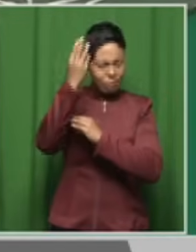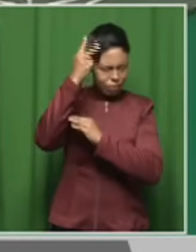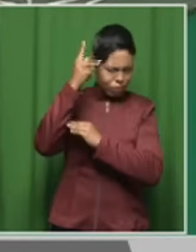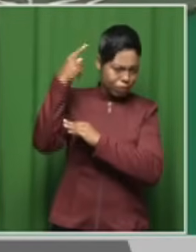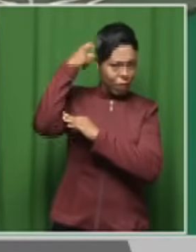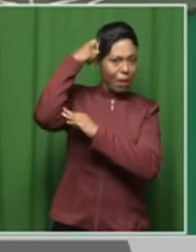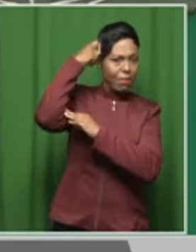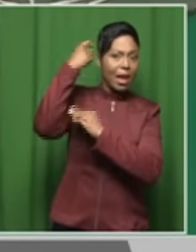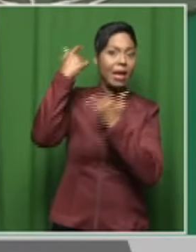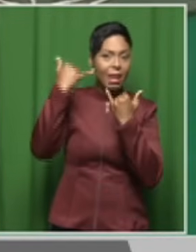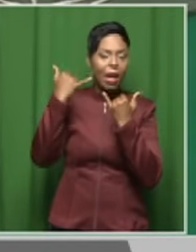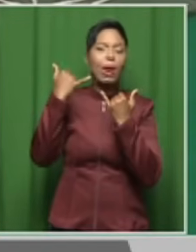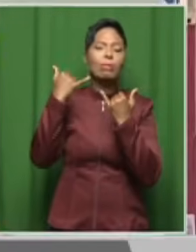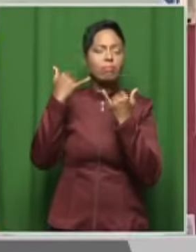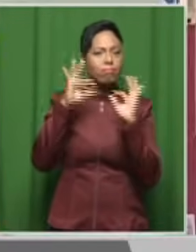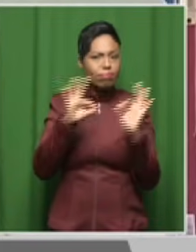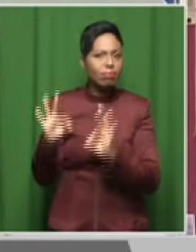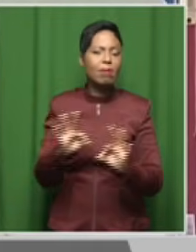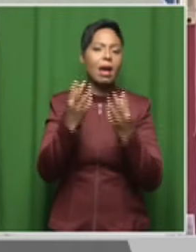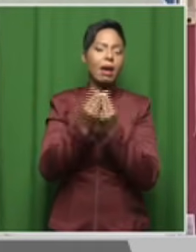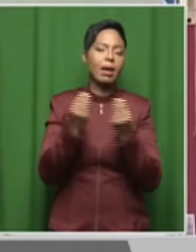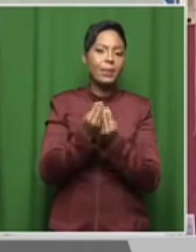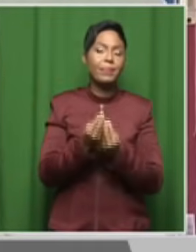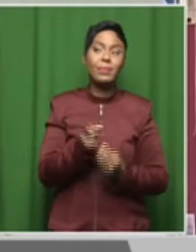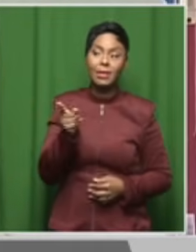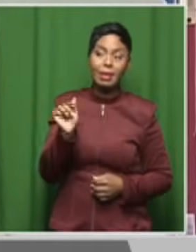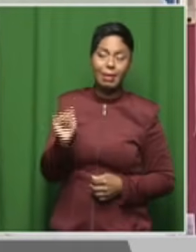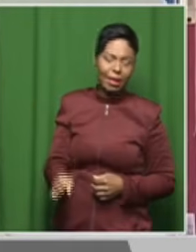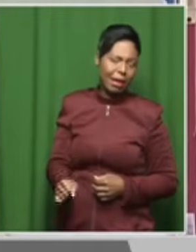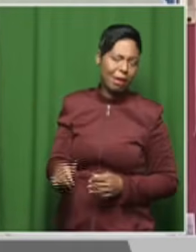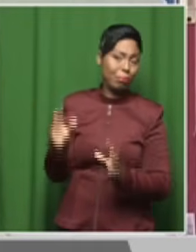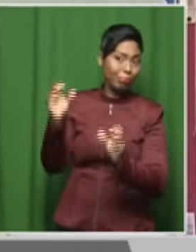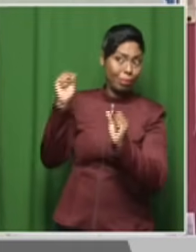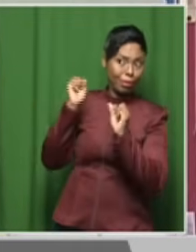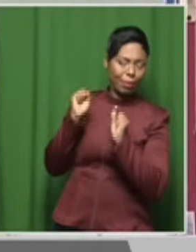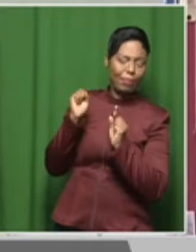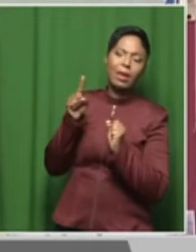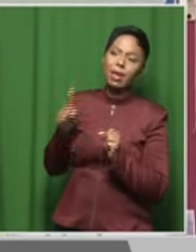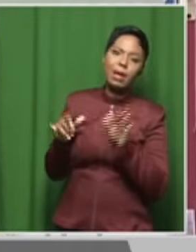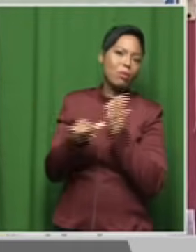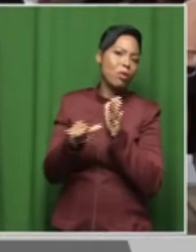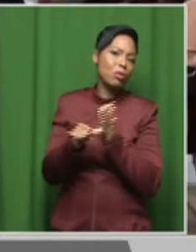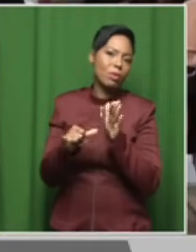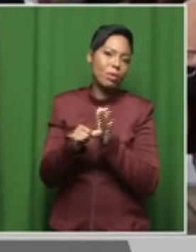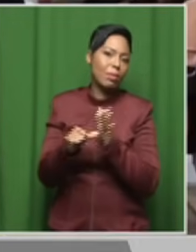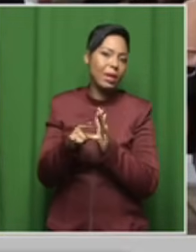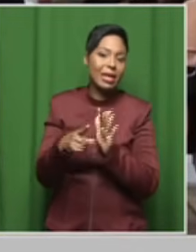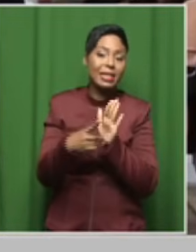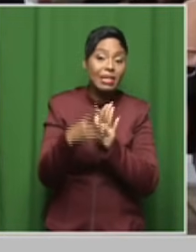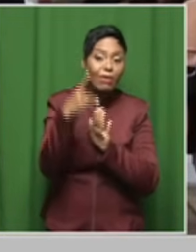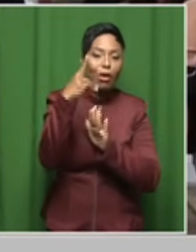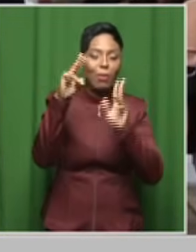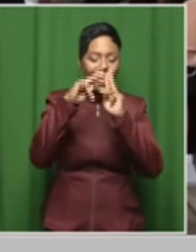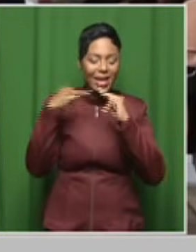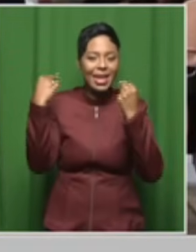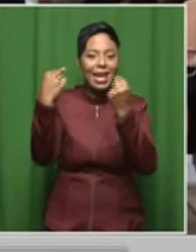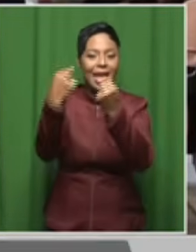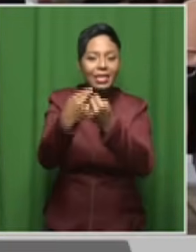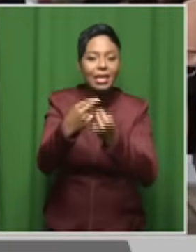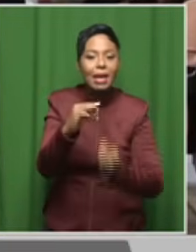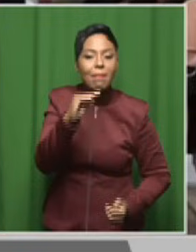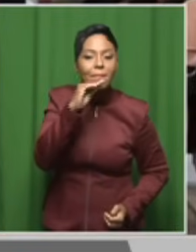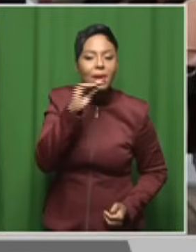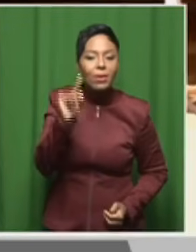this is, of course, one of the critical areas that if we're talking about development of our nation, we need to